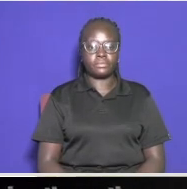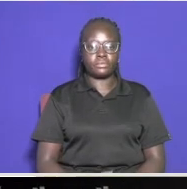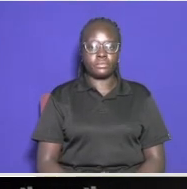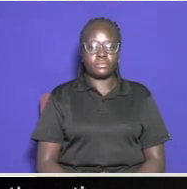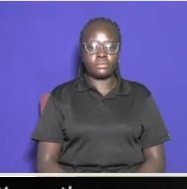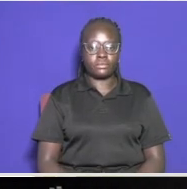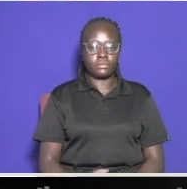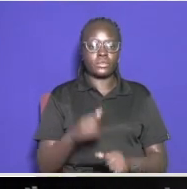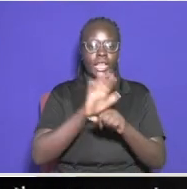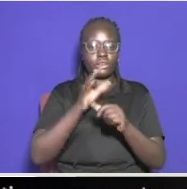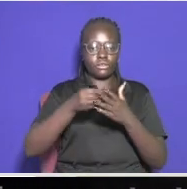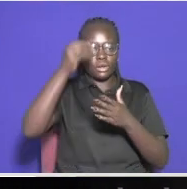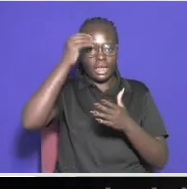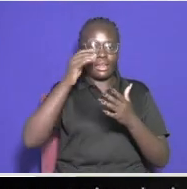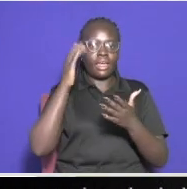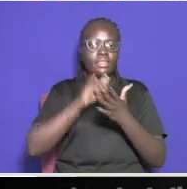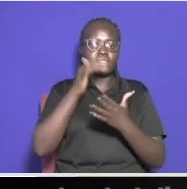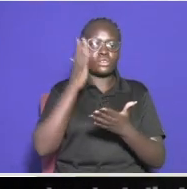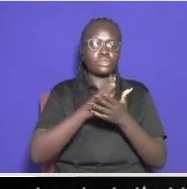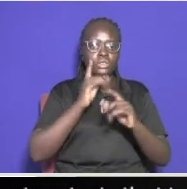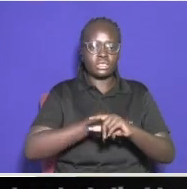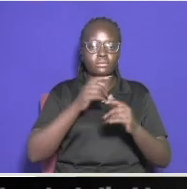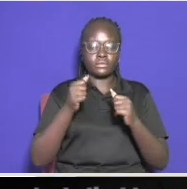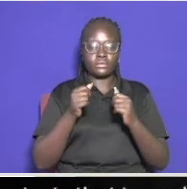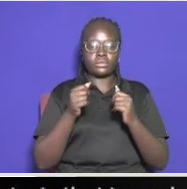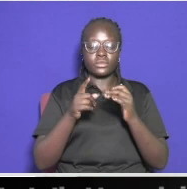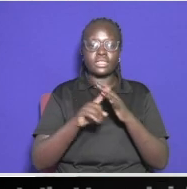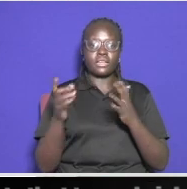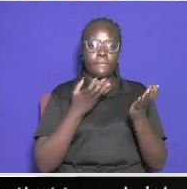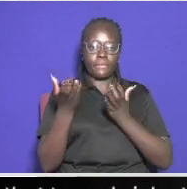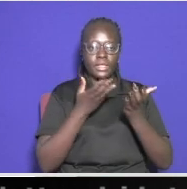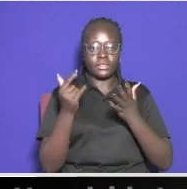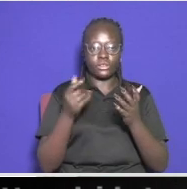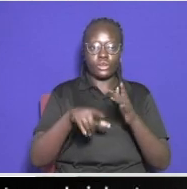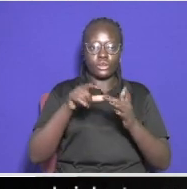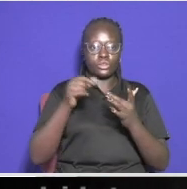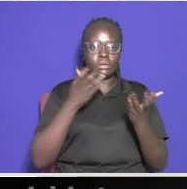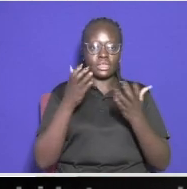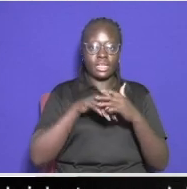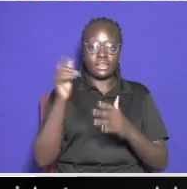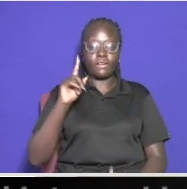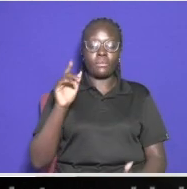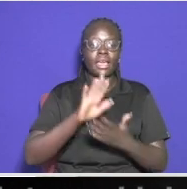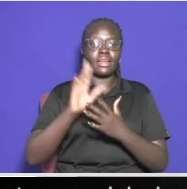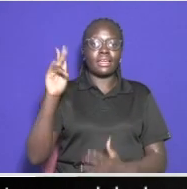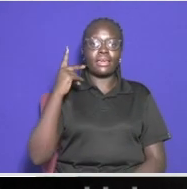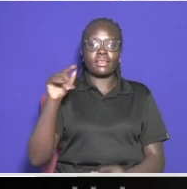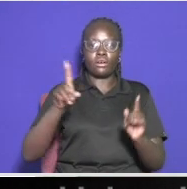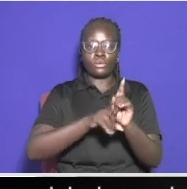So much to learn, that's for sure, as you set up your cake and pastries business in Nairobi and in Kenya as a